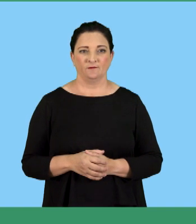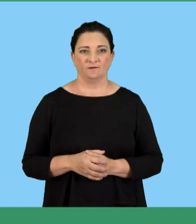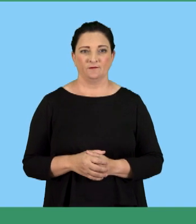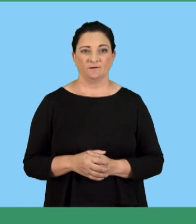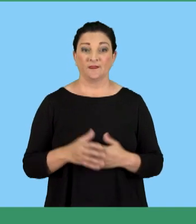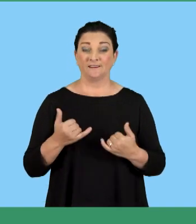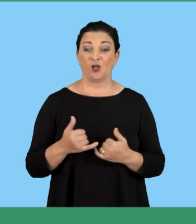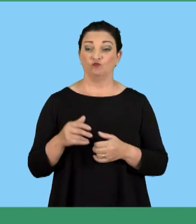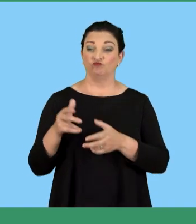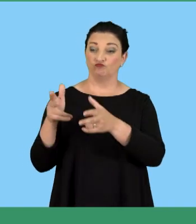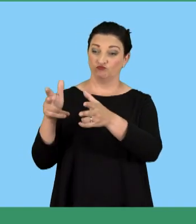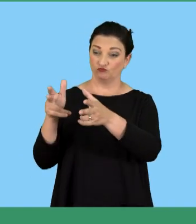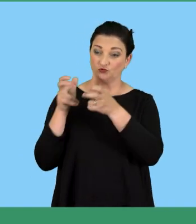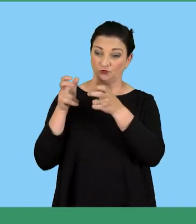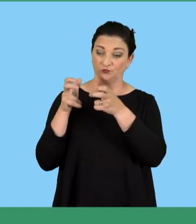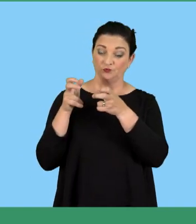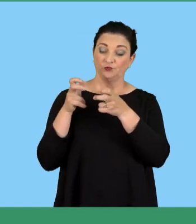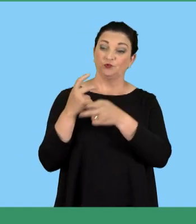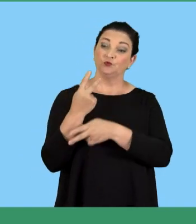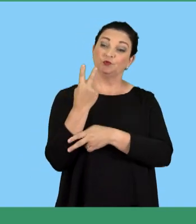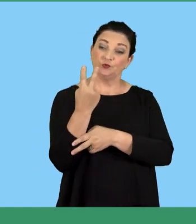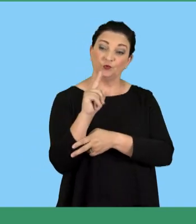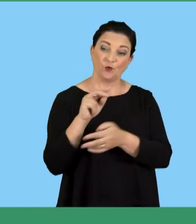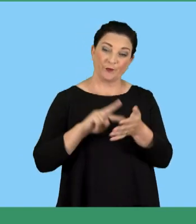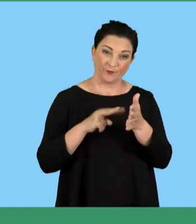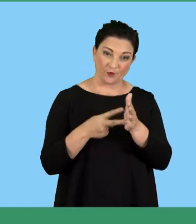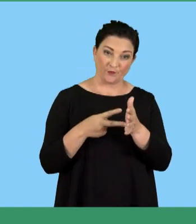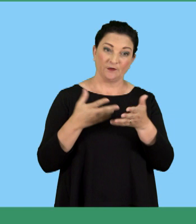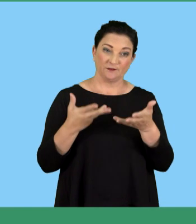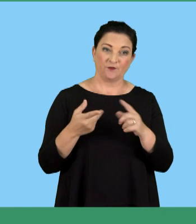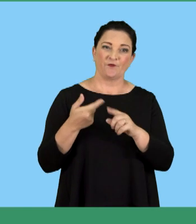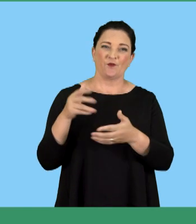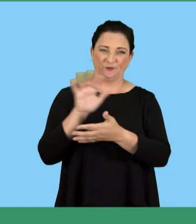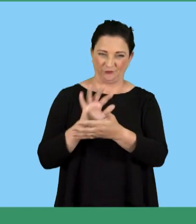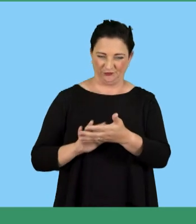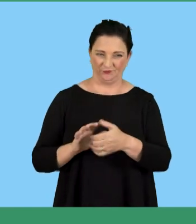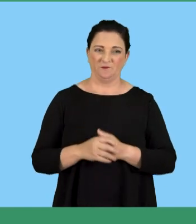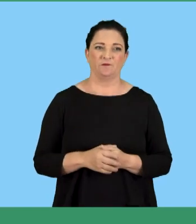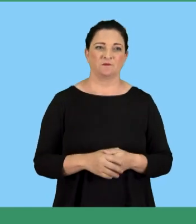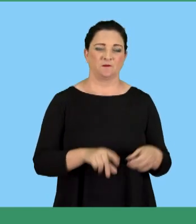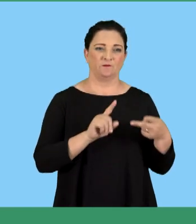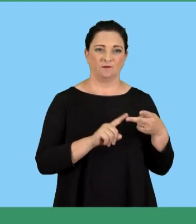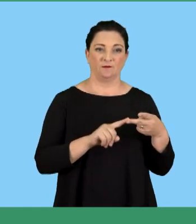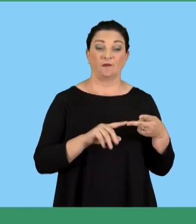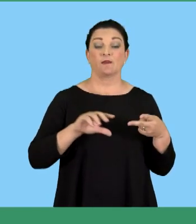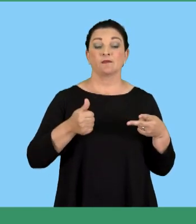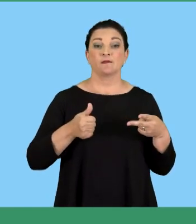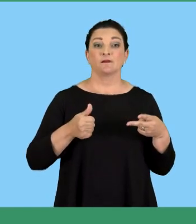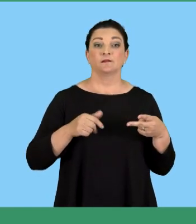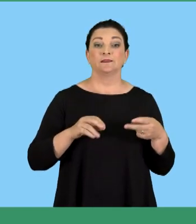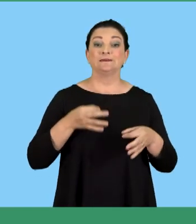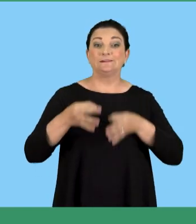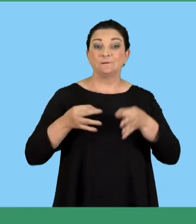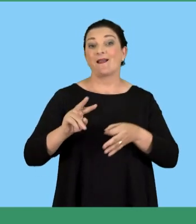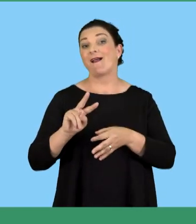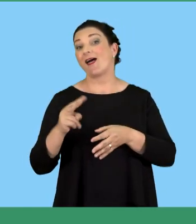quote 2 purposes of corporate social responsibility from the scenario above, and also